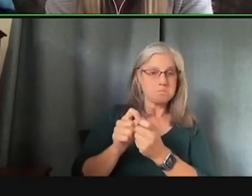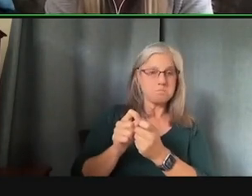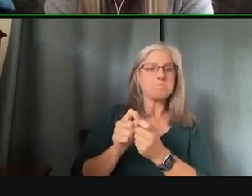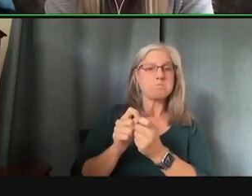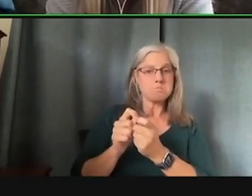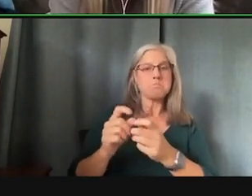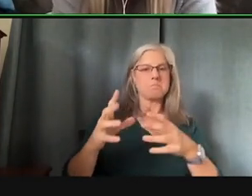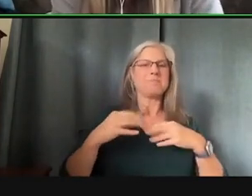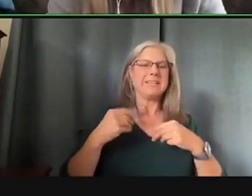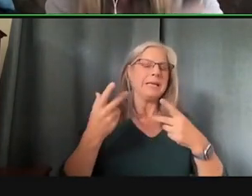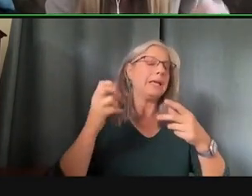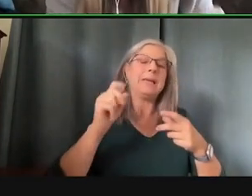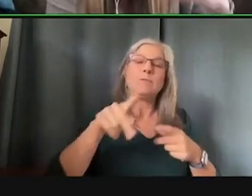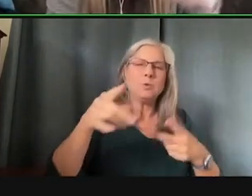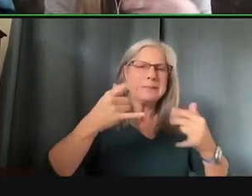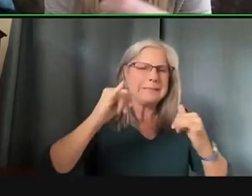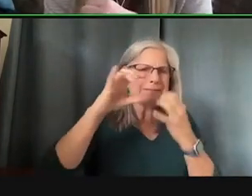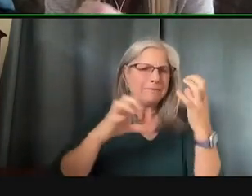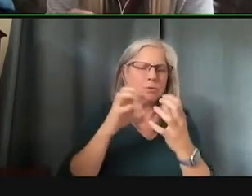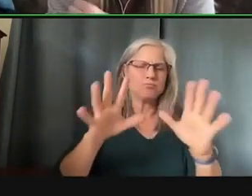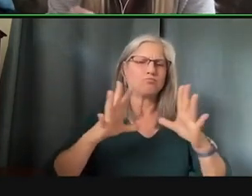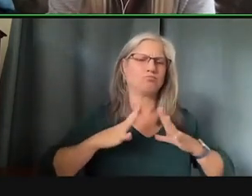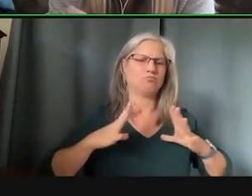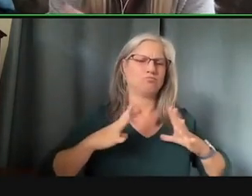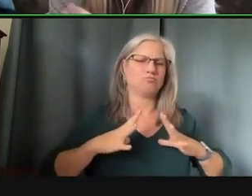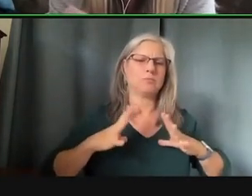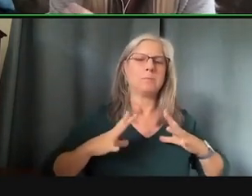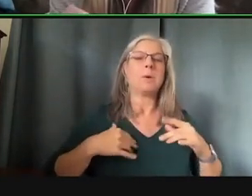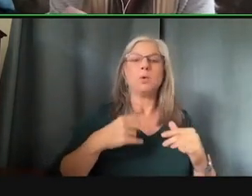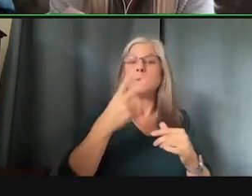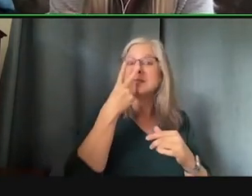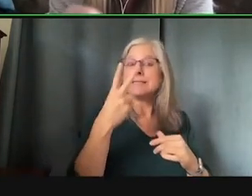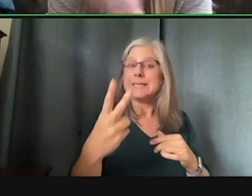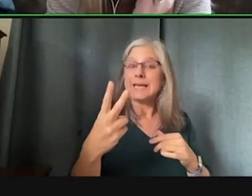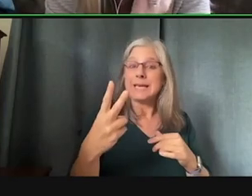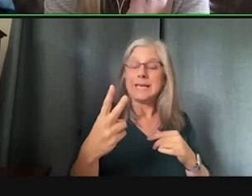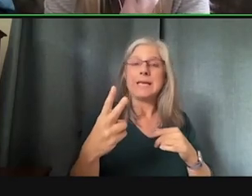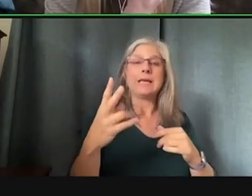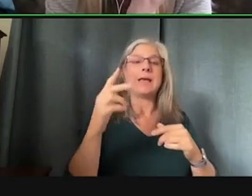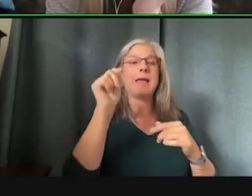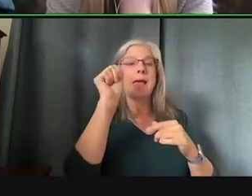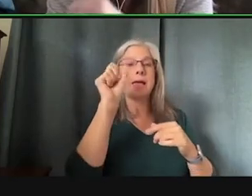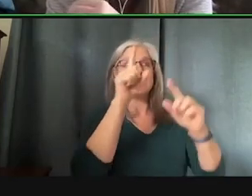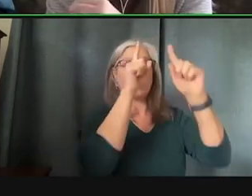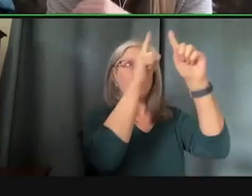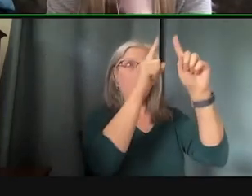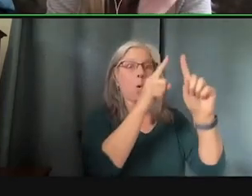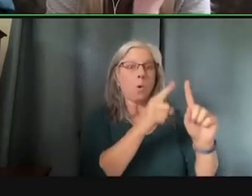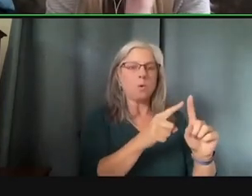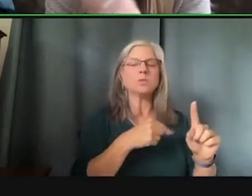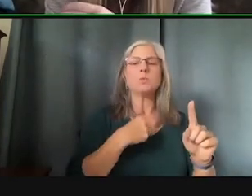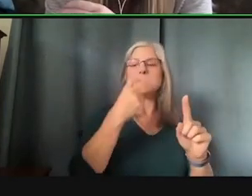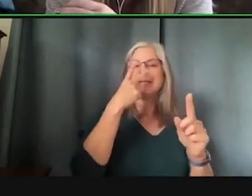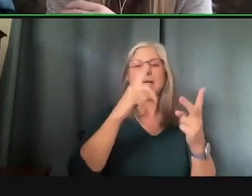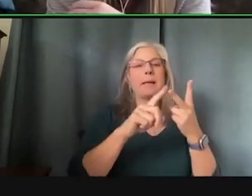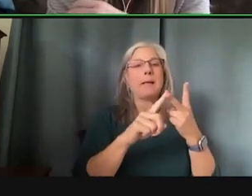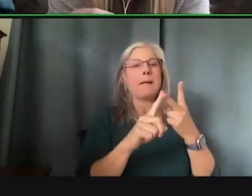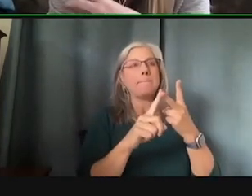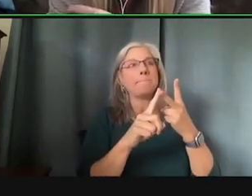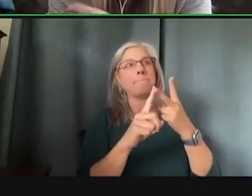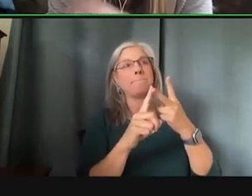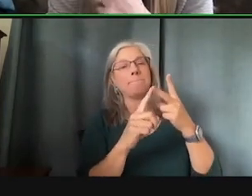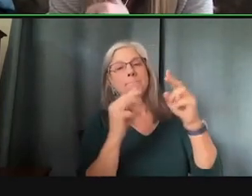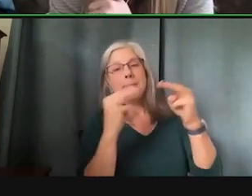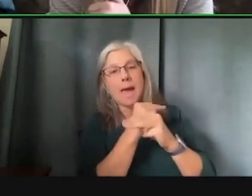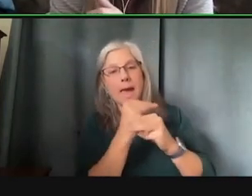little confusing, but this is the language that you're going to see in ASL goals, in math goals, in speech goals,